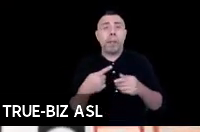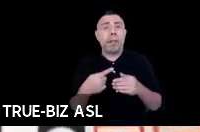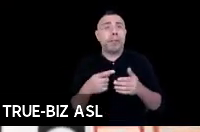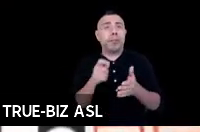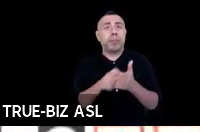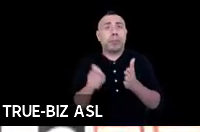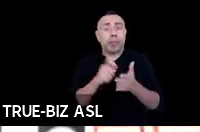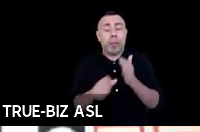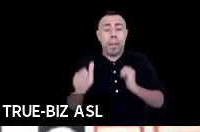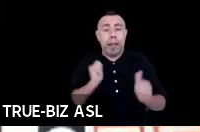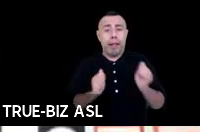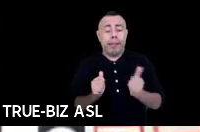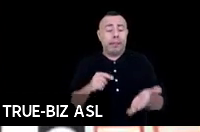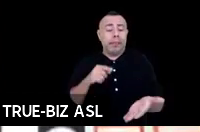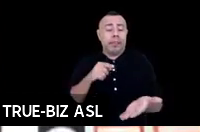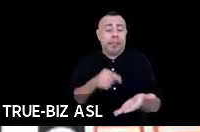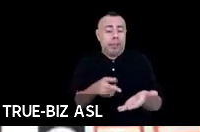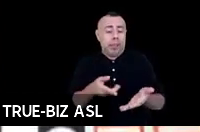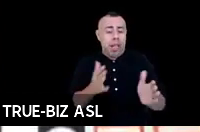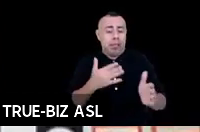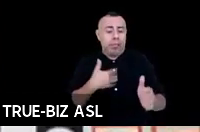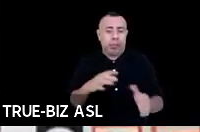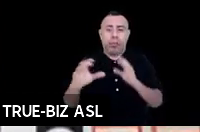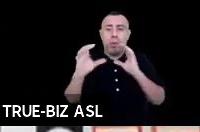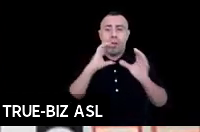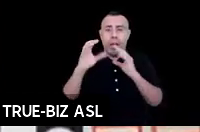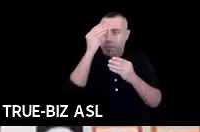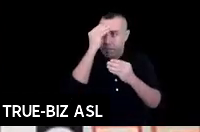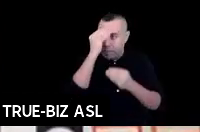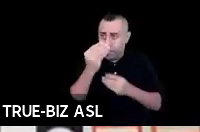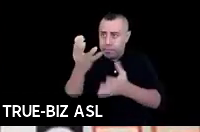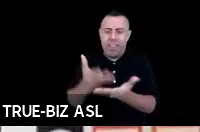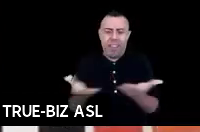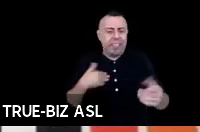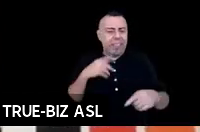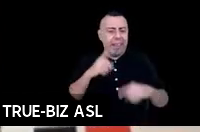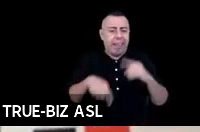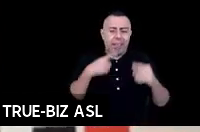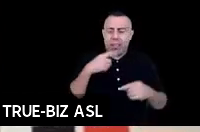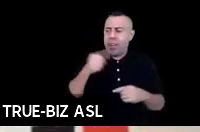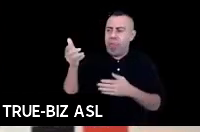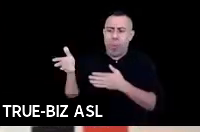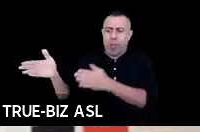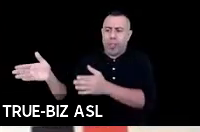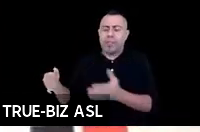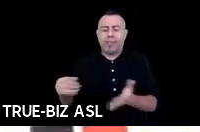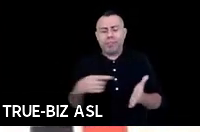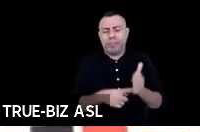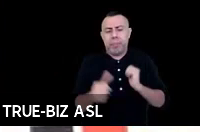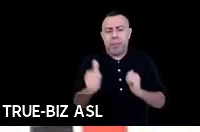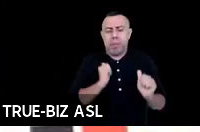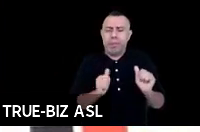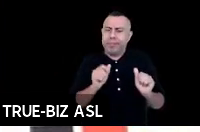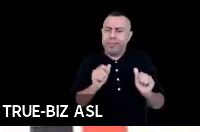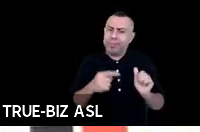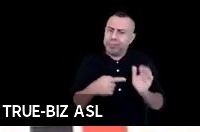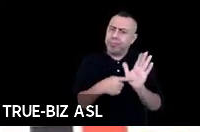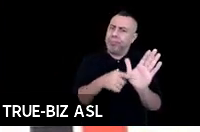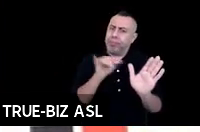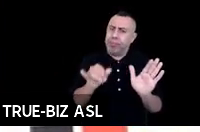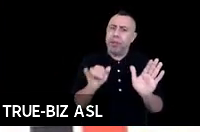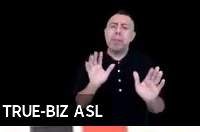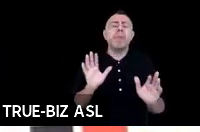any other way, and I think this play definitely reflects that. I think what really motivated this play was that some, you know, people do want to understand, but they